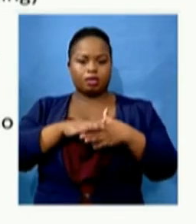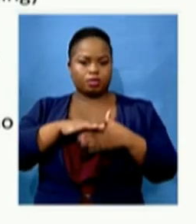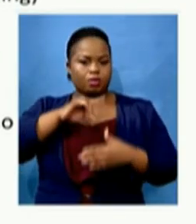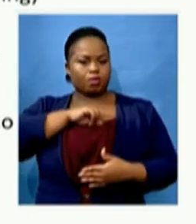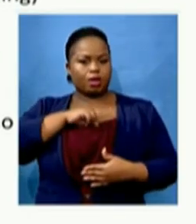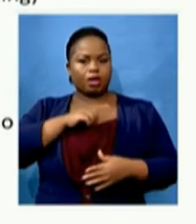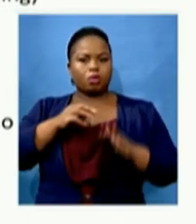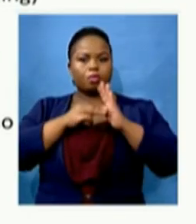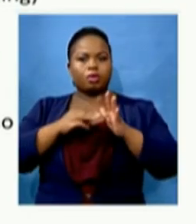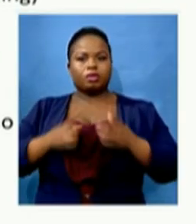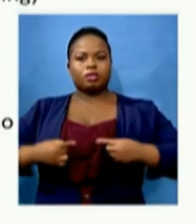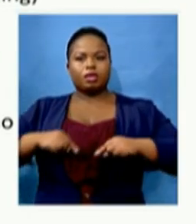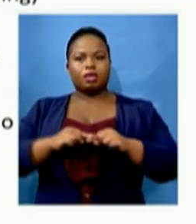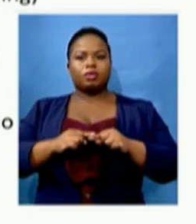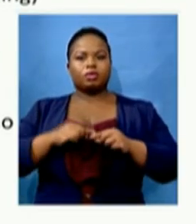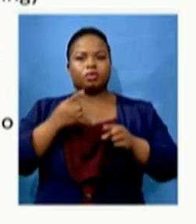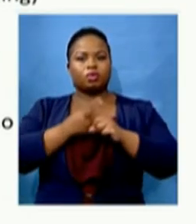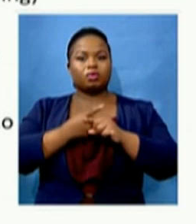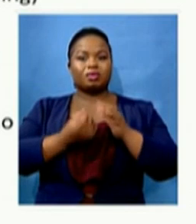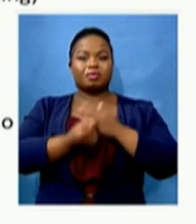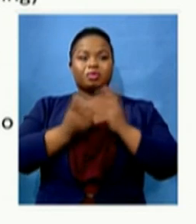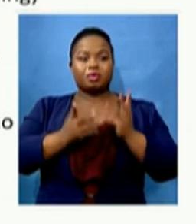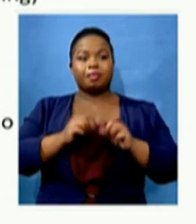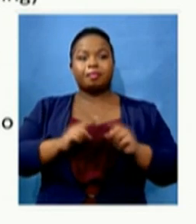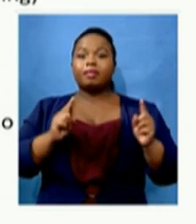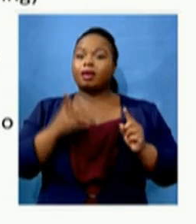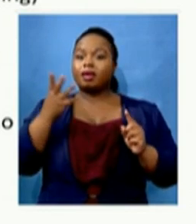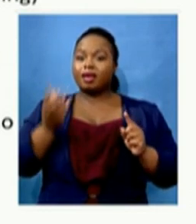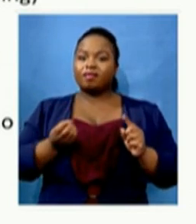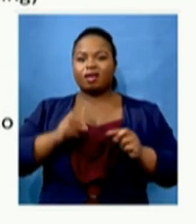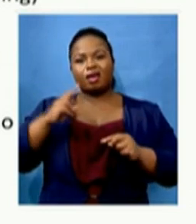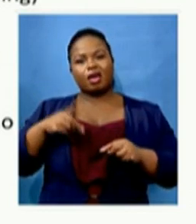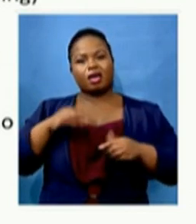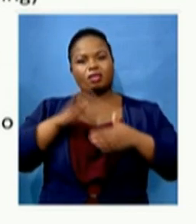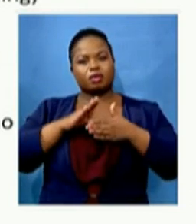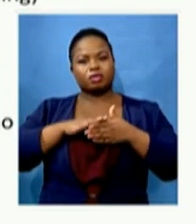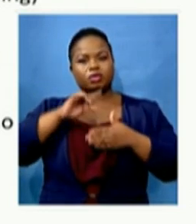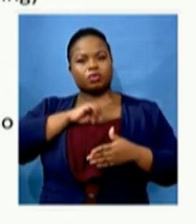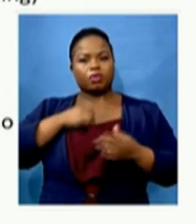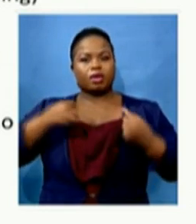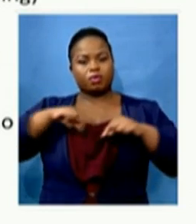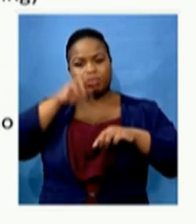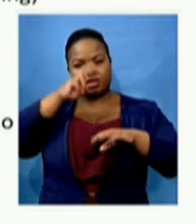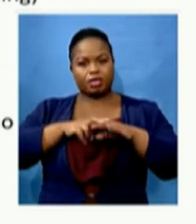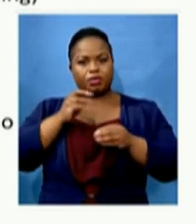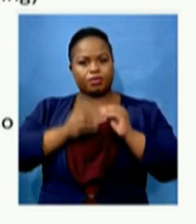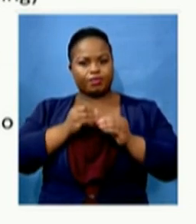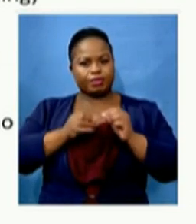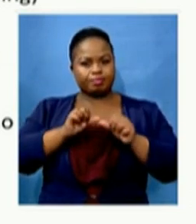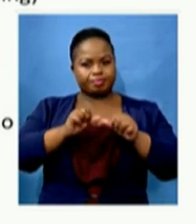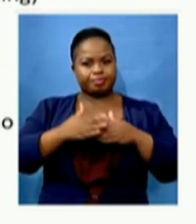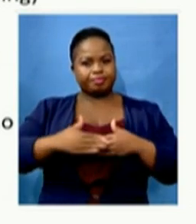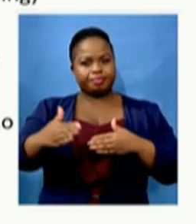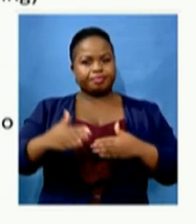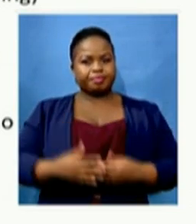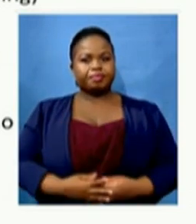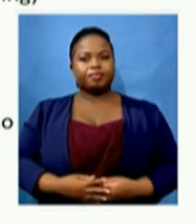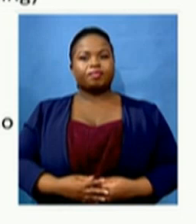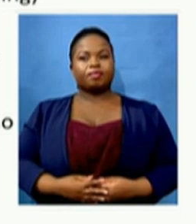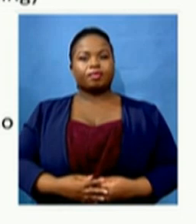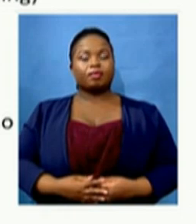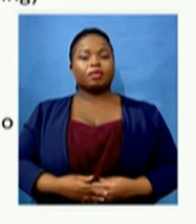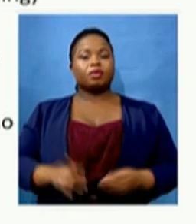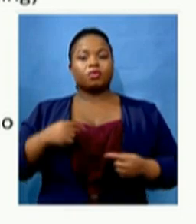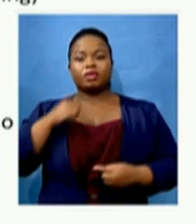are other reasons that mean that we may be under predicting deaths. As has been mentioned in the other presentations, the project